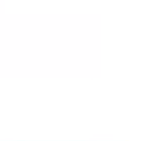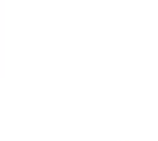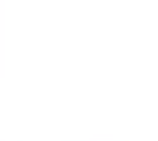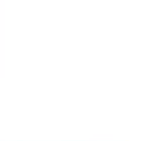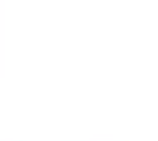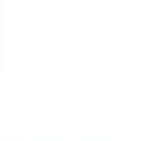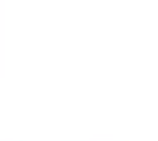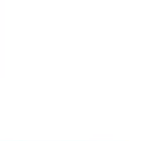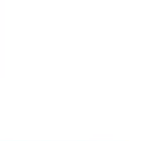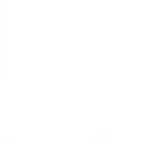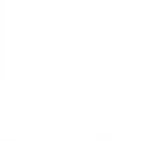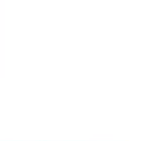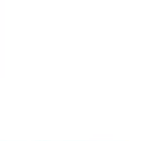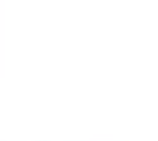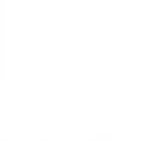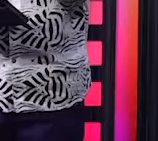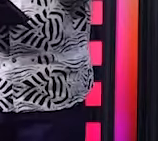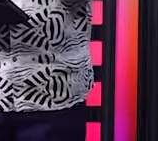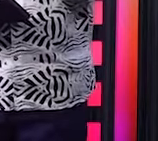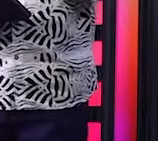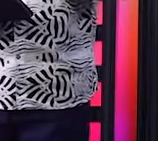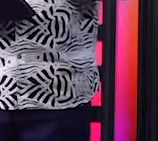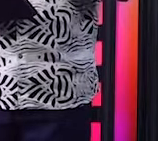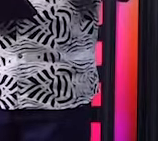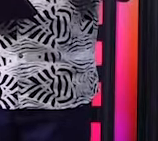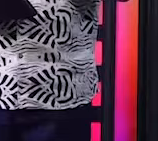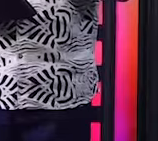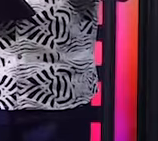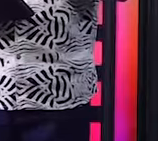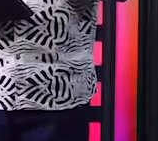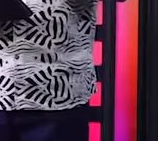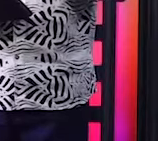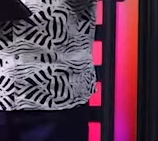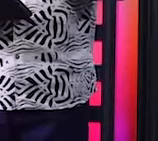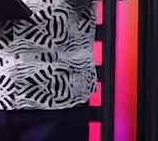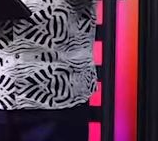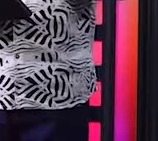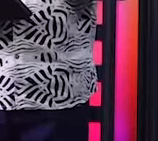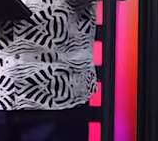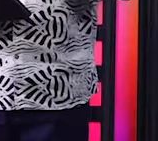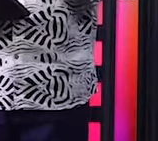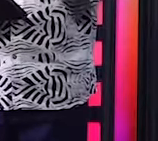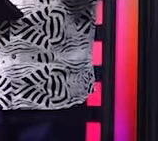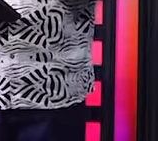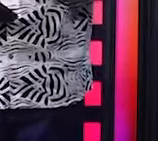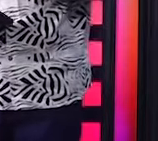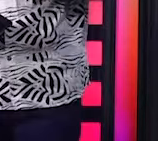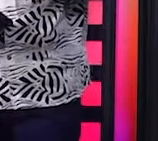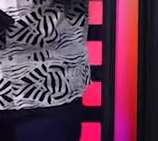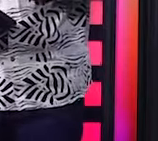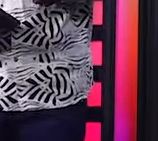members and to assess their growth and productivity regularly. Now, we are not going to